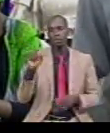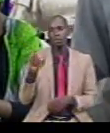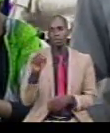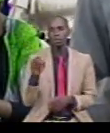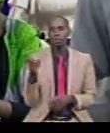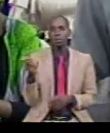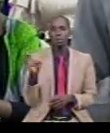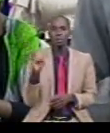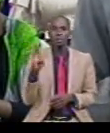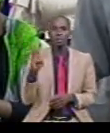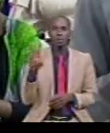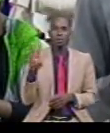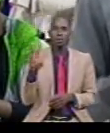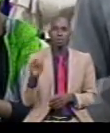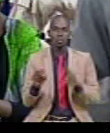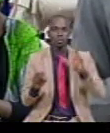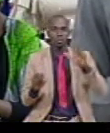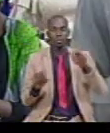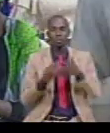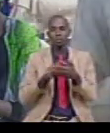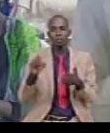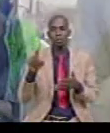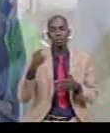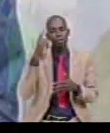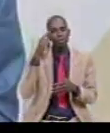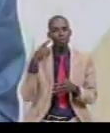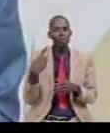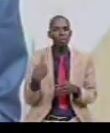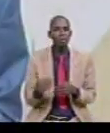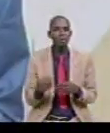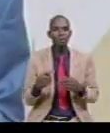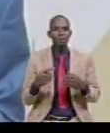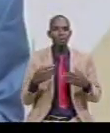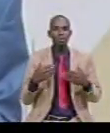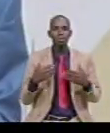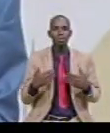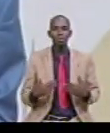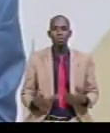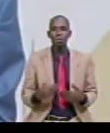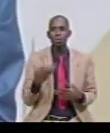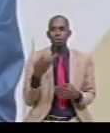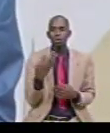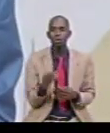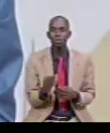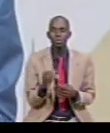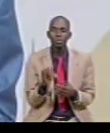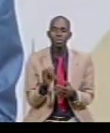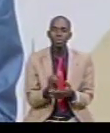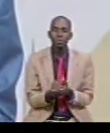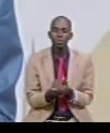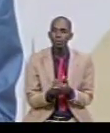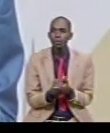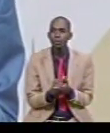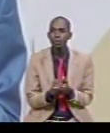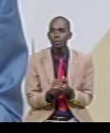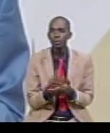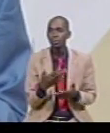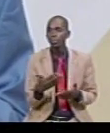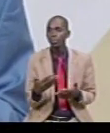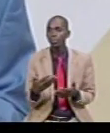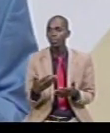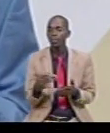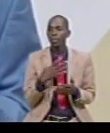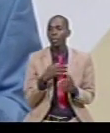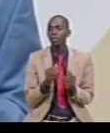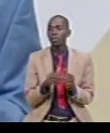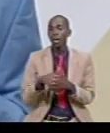13 verse 11, for the bodies of those beasts whose blood is brought into the sanctuary by the high priest for sin are burned without the